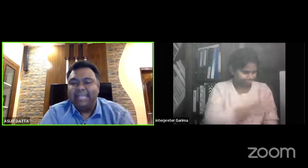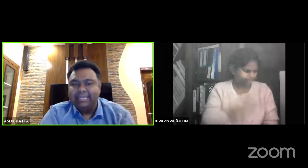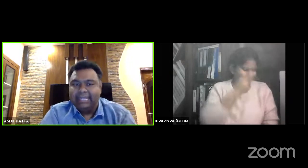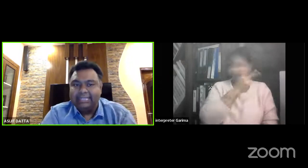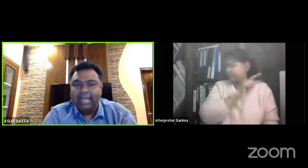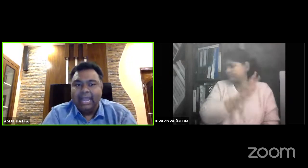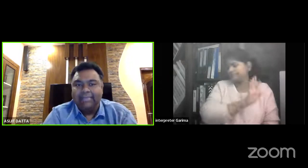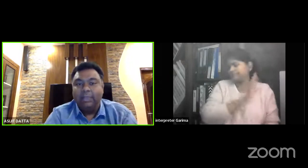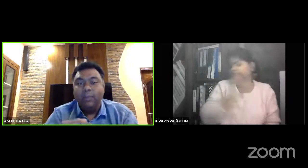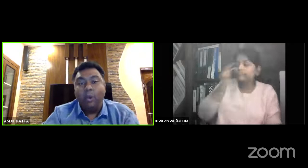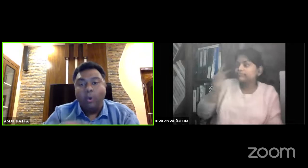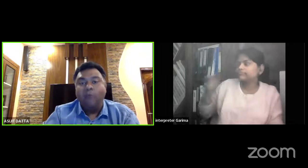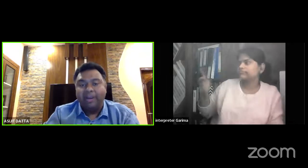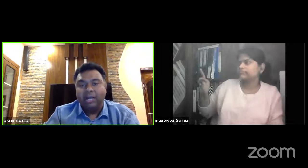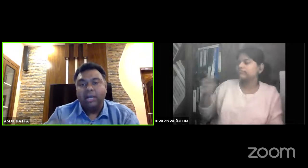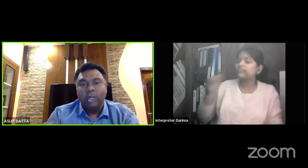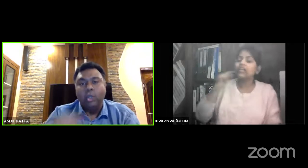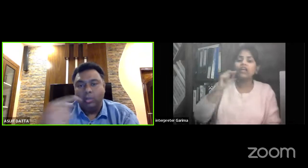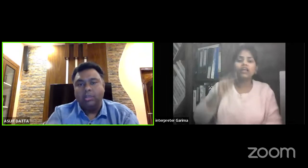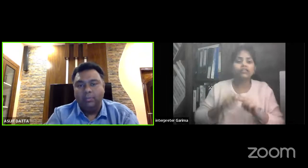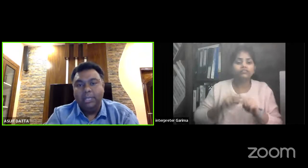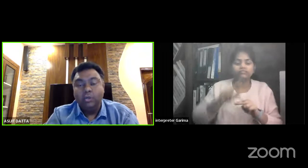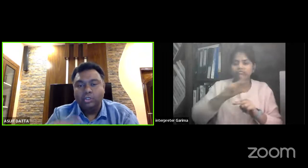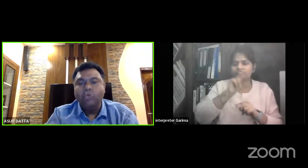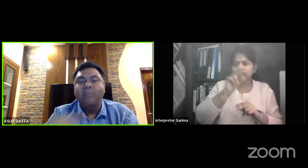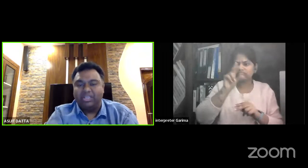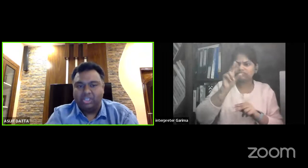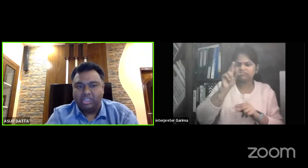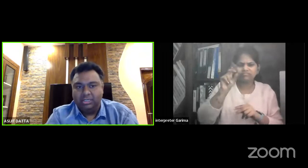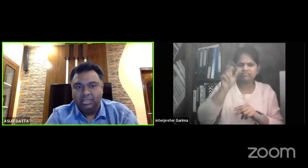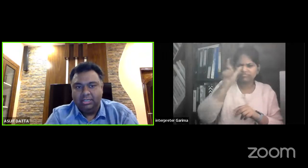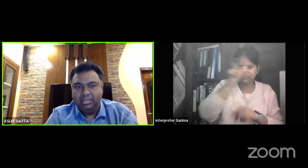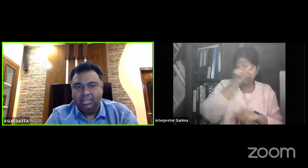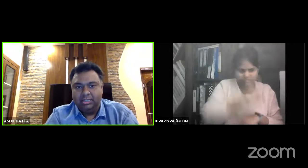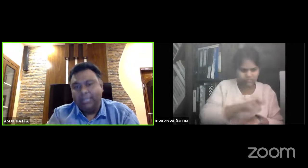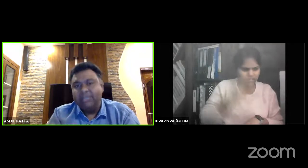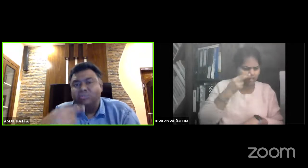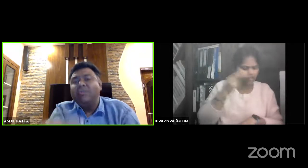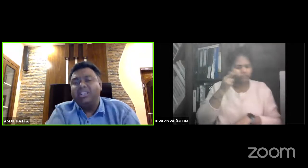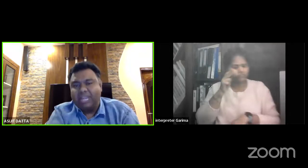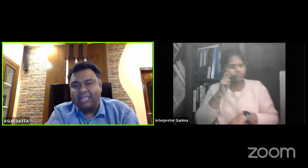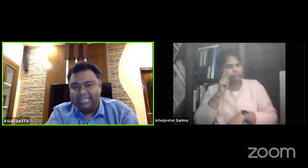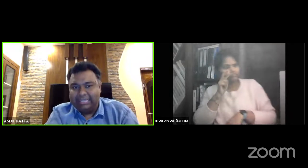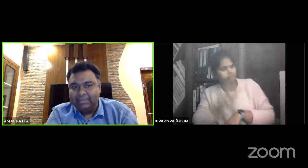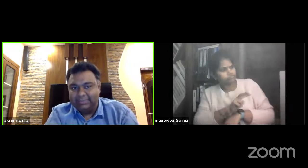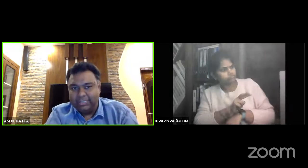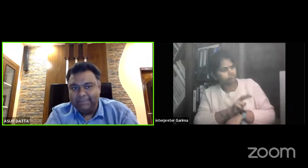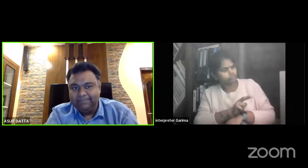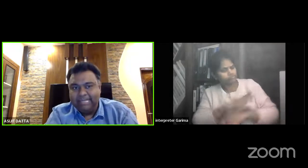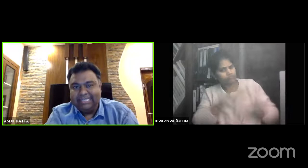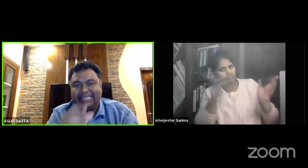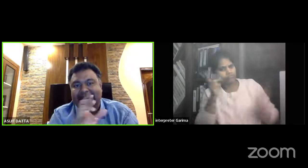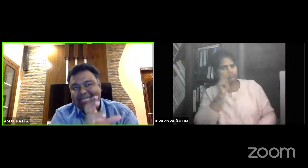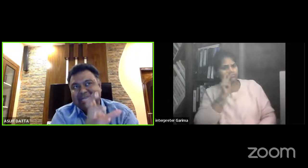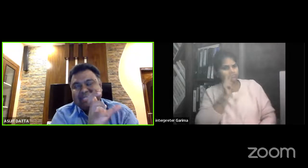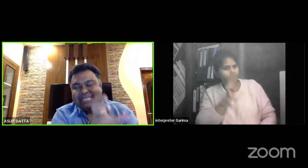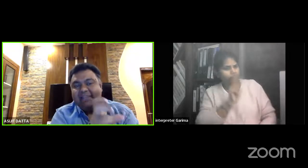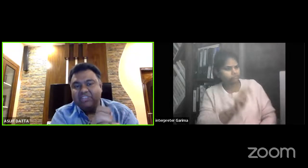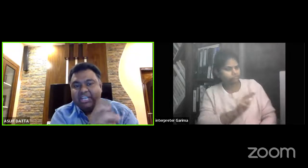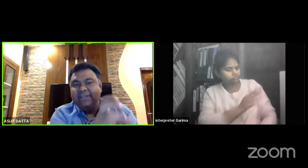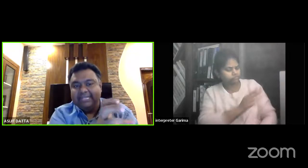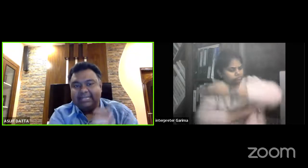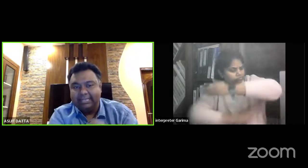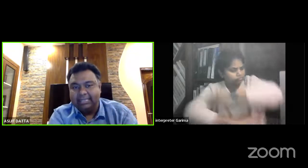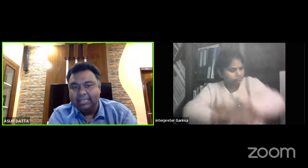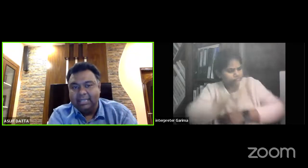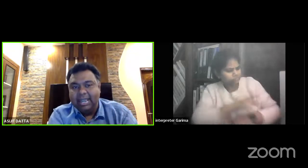in the second case, I think we look too much. And by looking too much at the disabled body, the sight itself